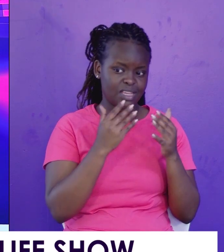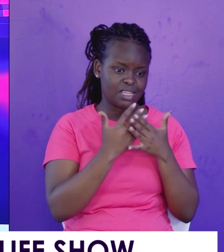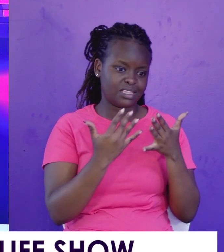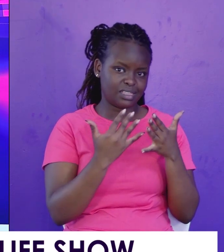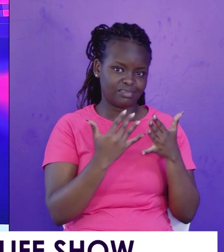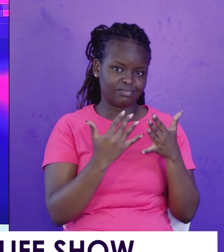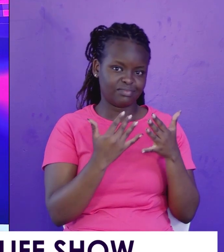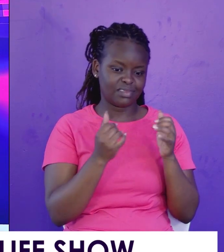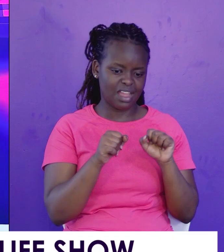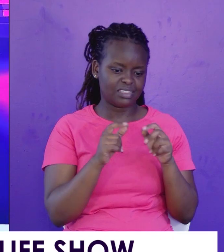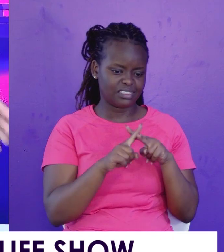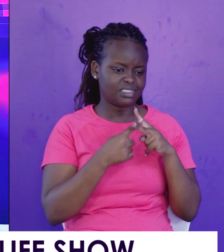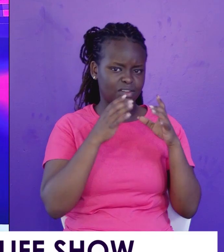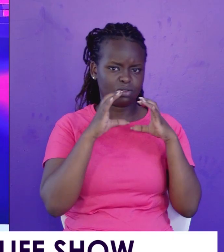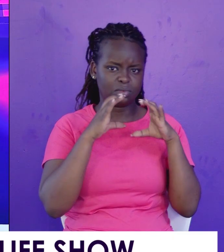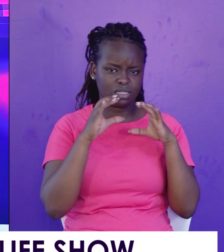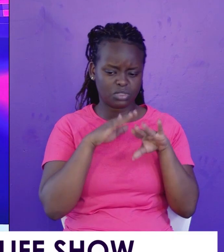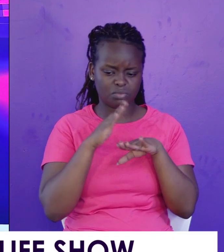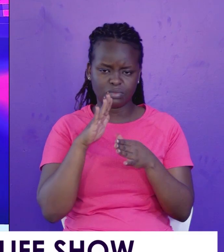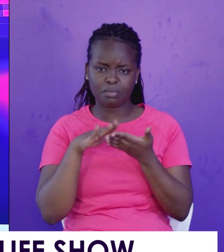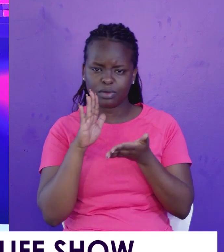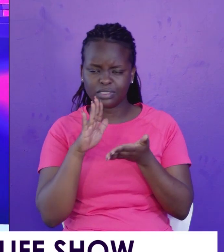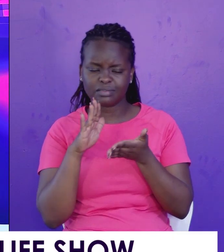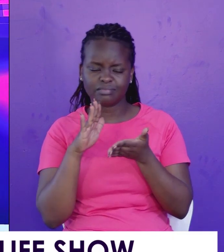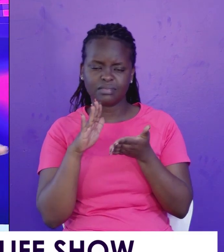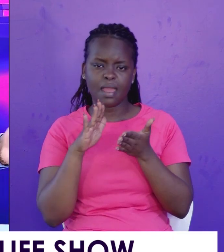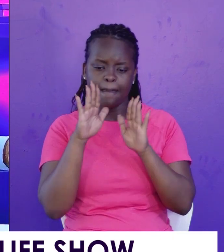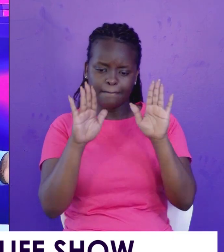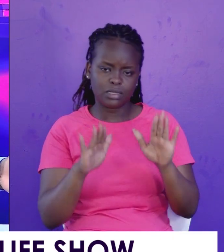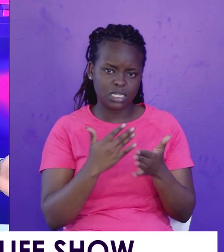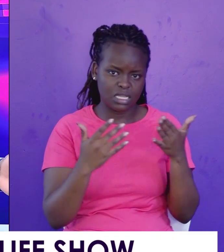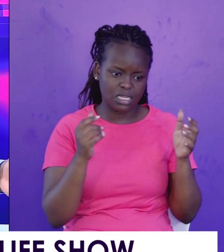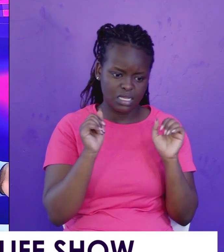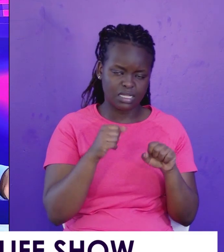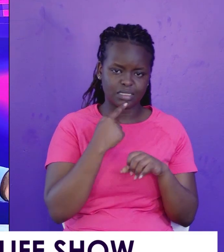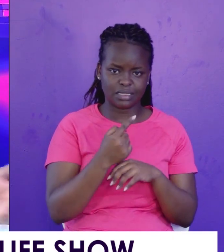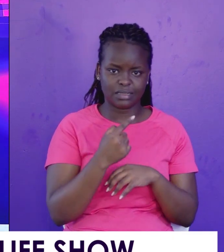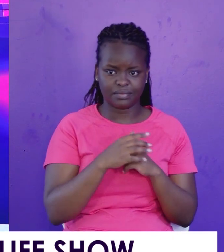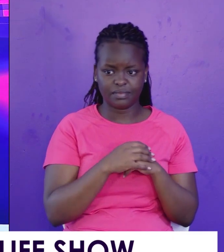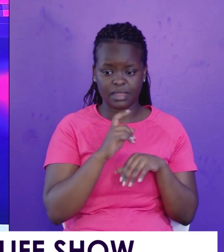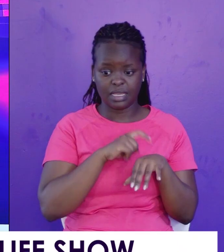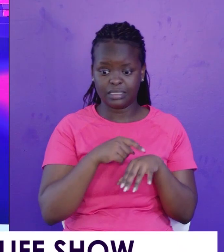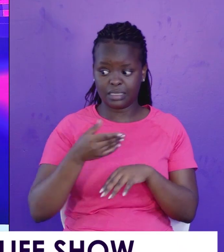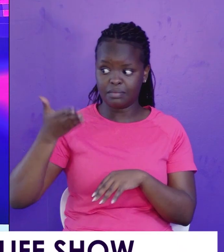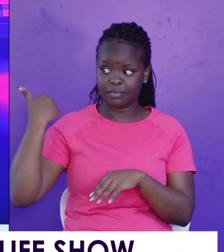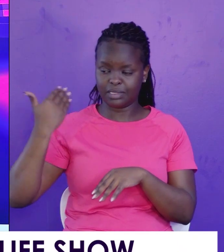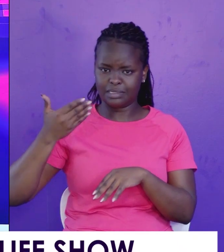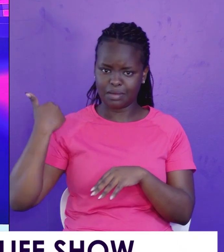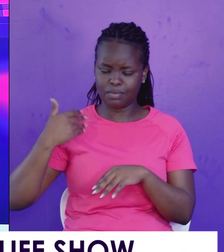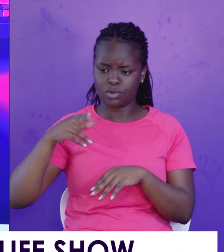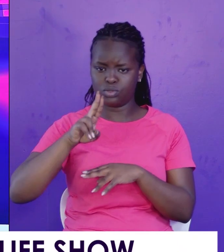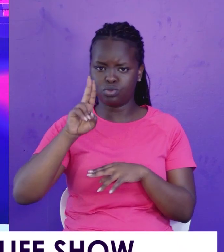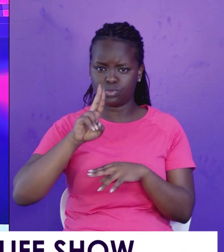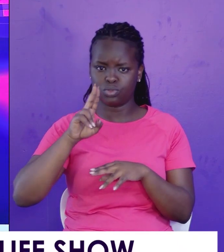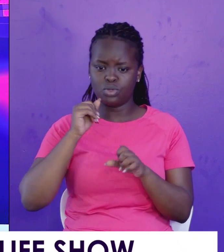the most effective thing that he's trying to send. You remember he used to do the commentating of football. And he was always a